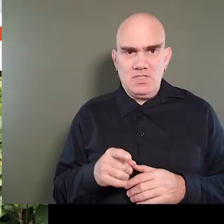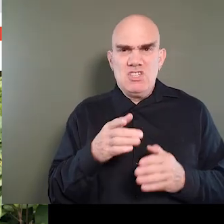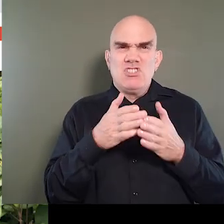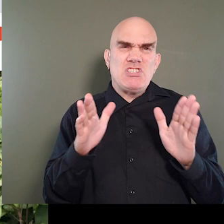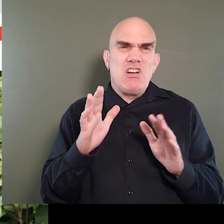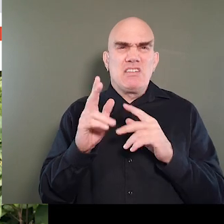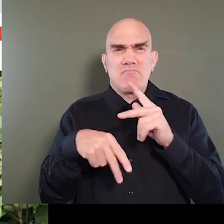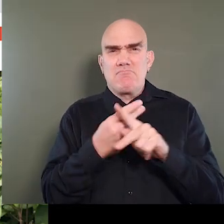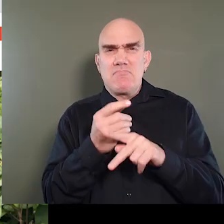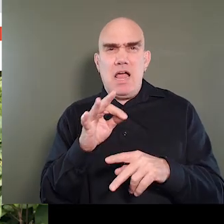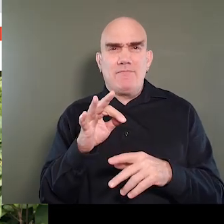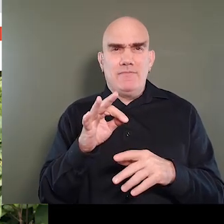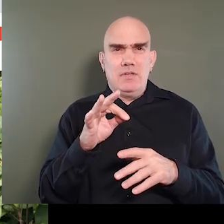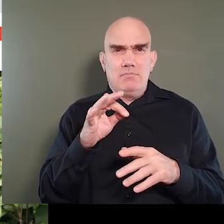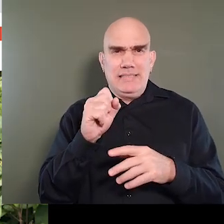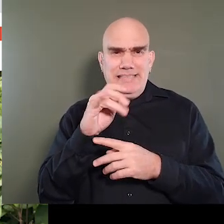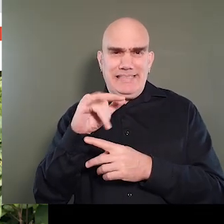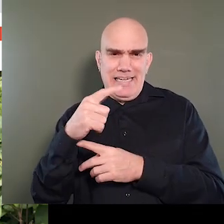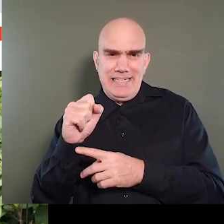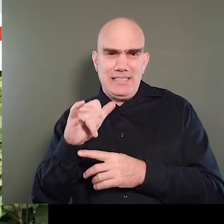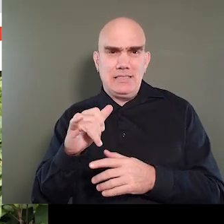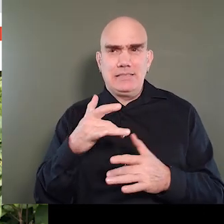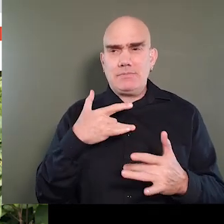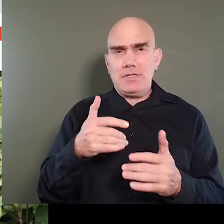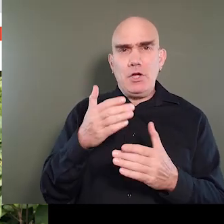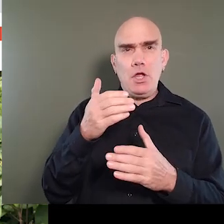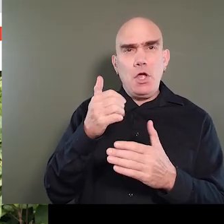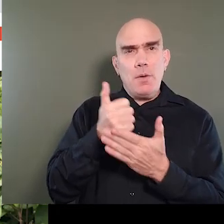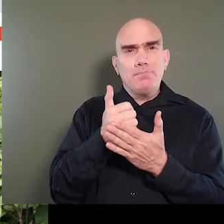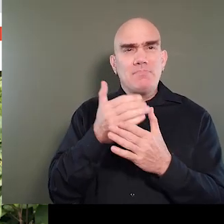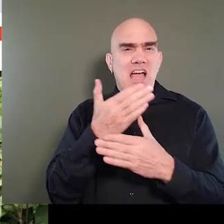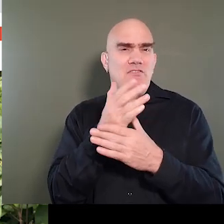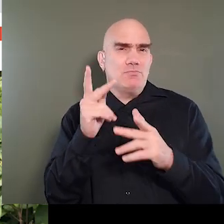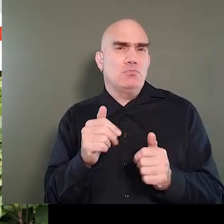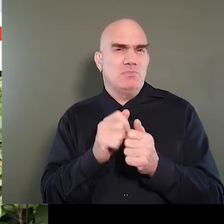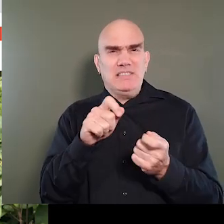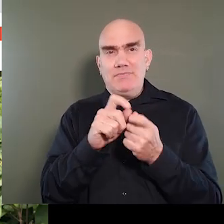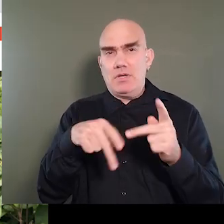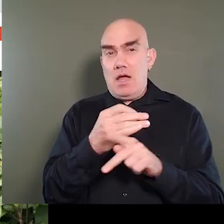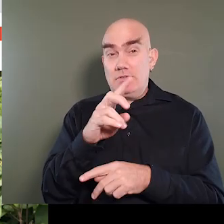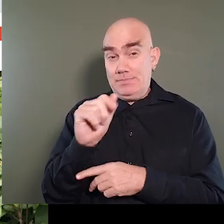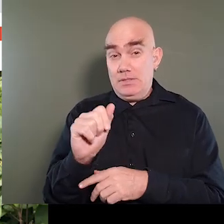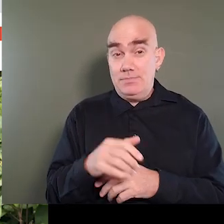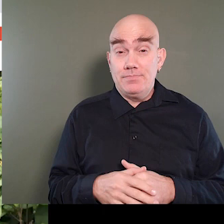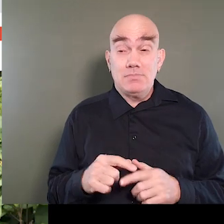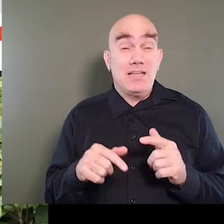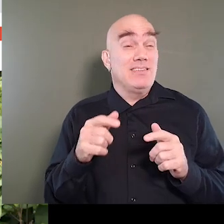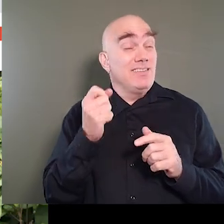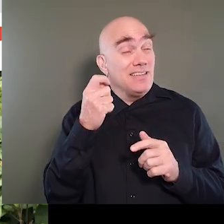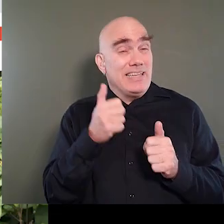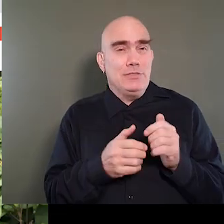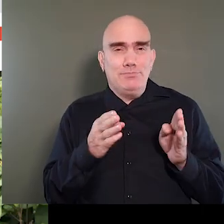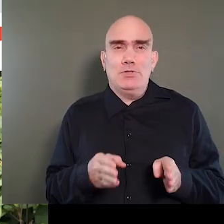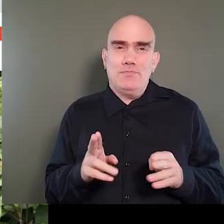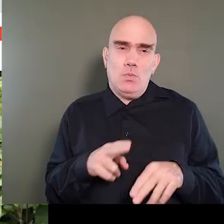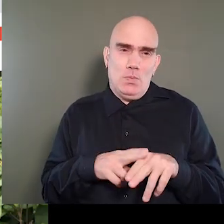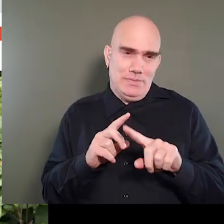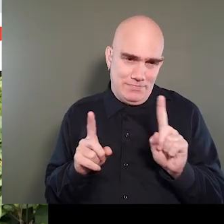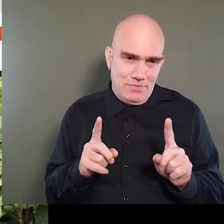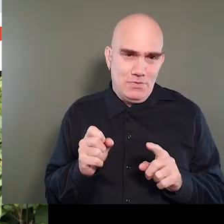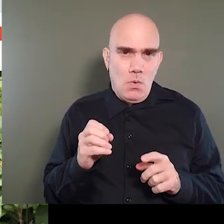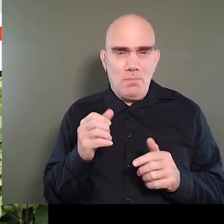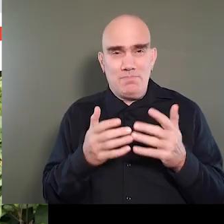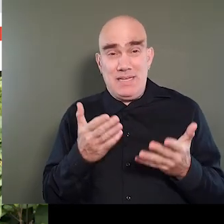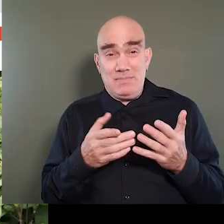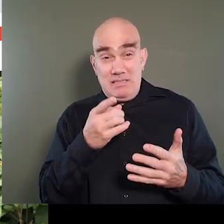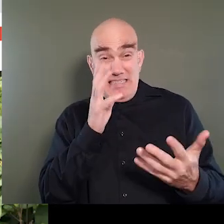are generalized sets of settings that typically help an average person with a specific kind of disability. But as each person is different, these settings may or may not